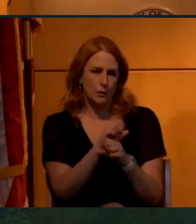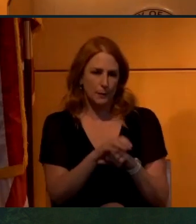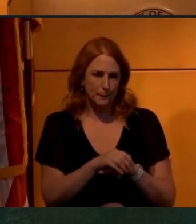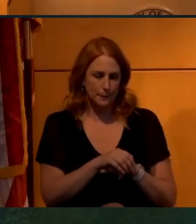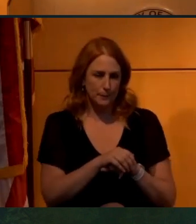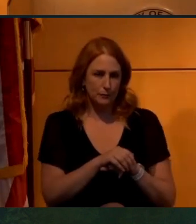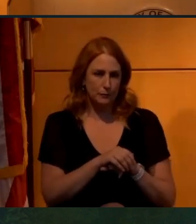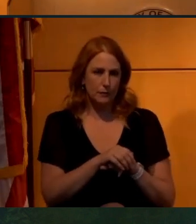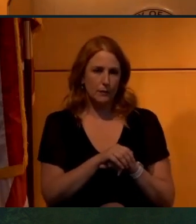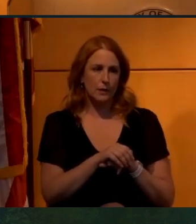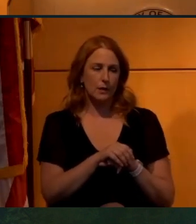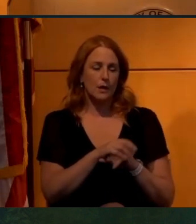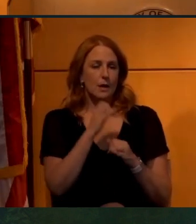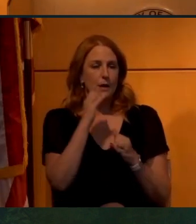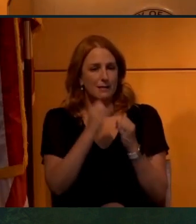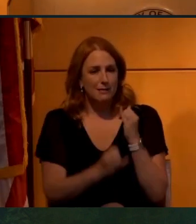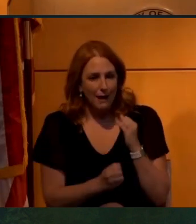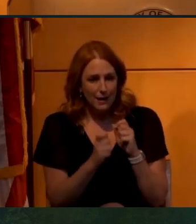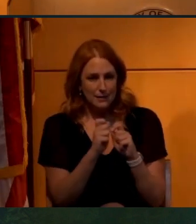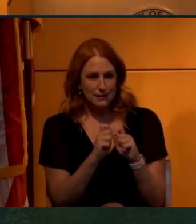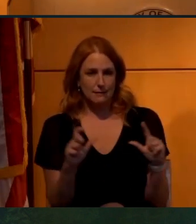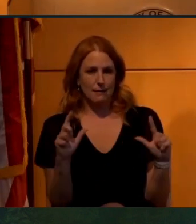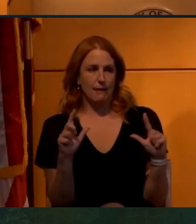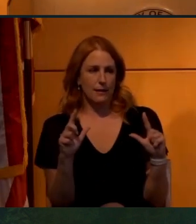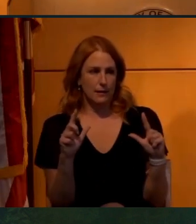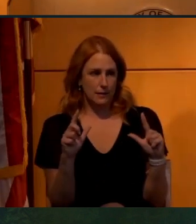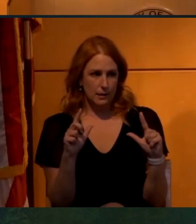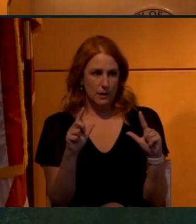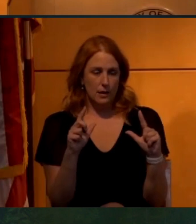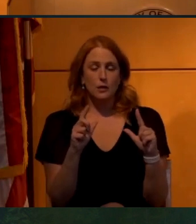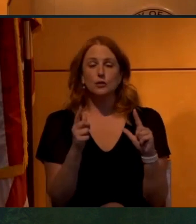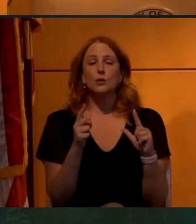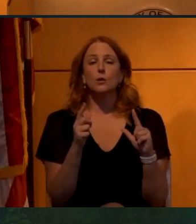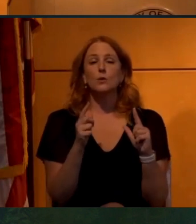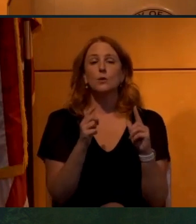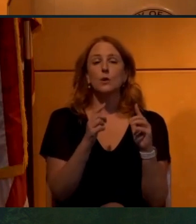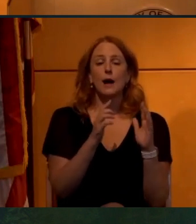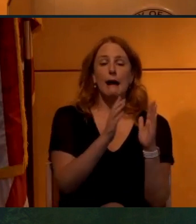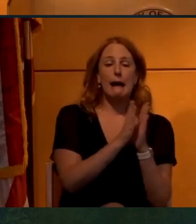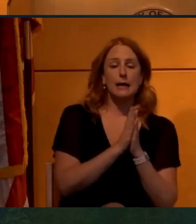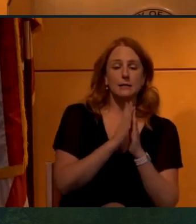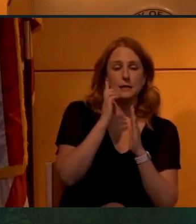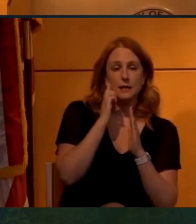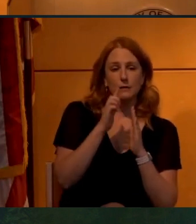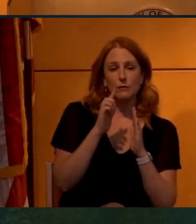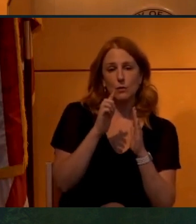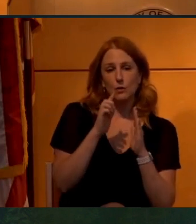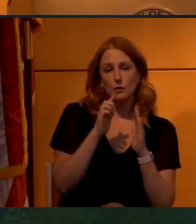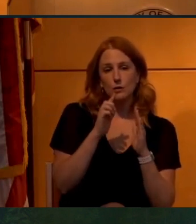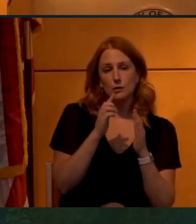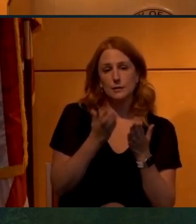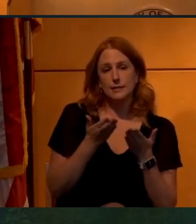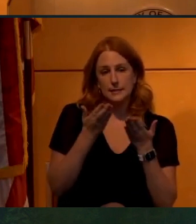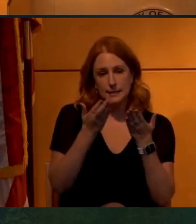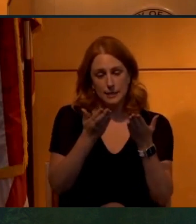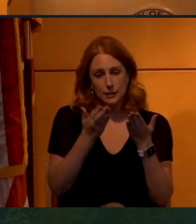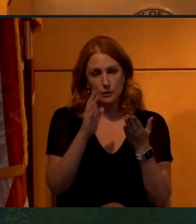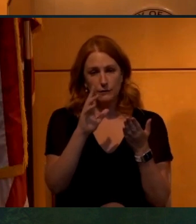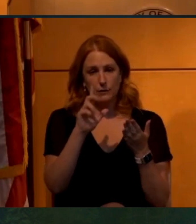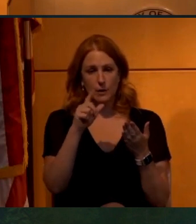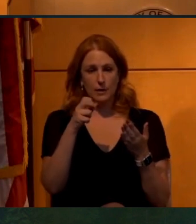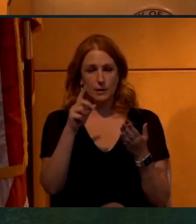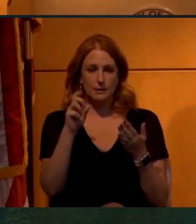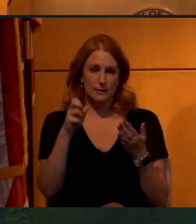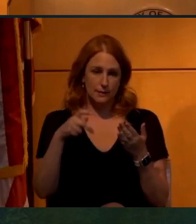All right, and this is my last slide. So upcoming solicitations that will be coming out of LDEP within the next 12 months